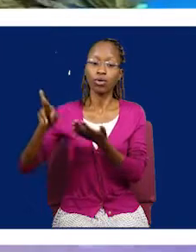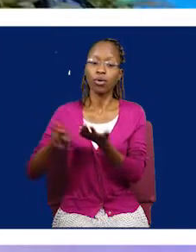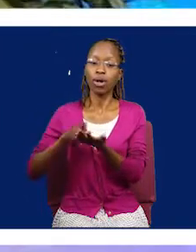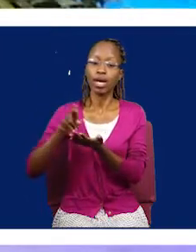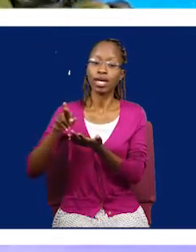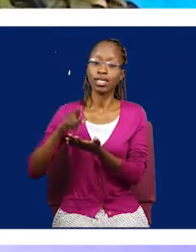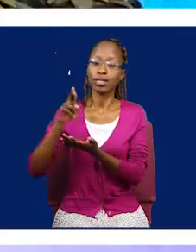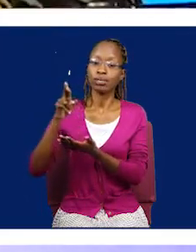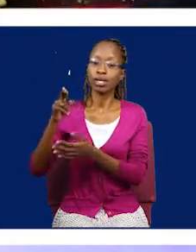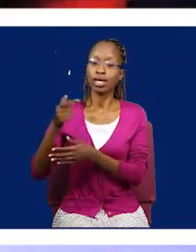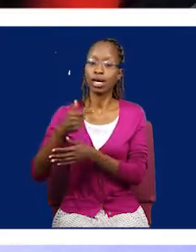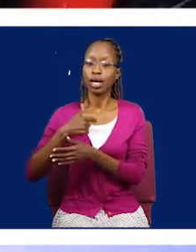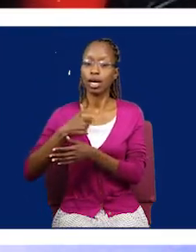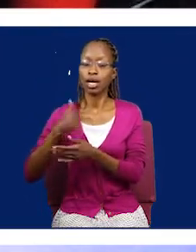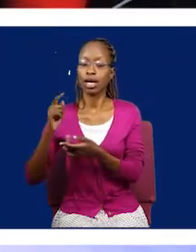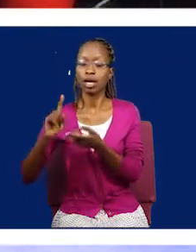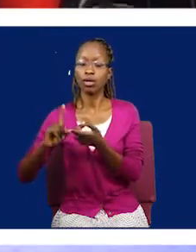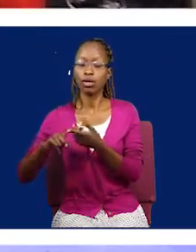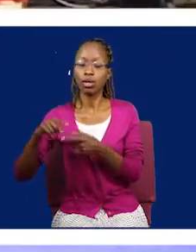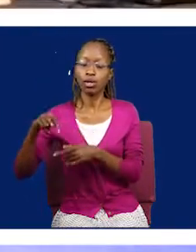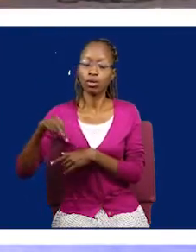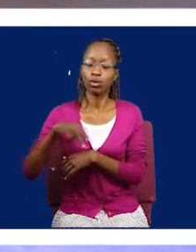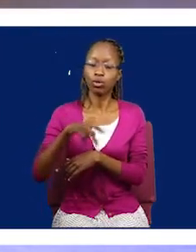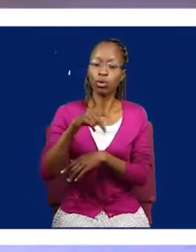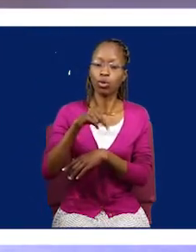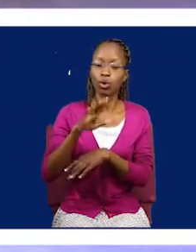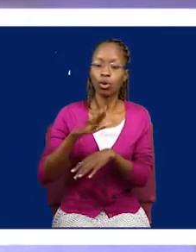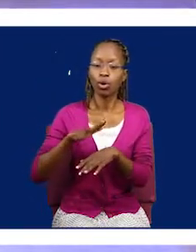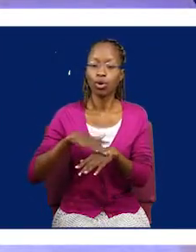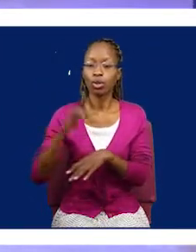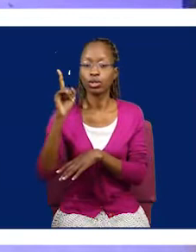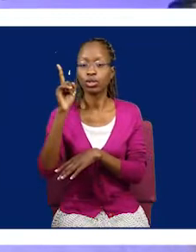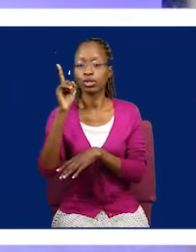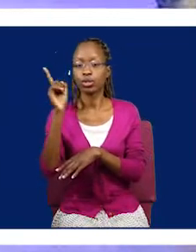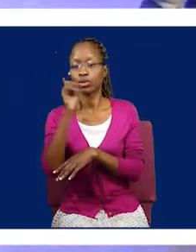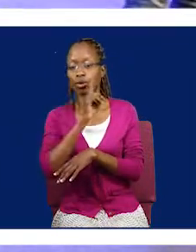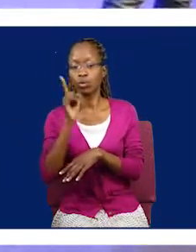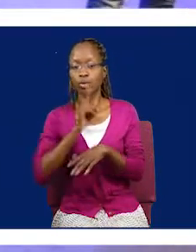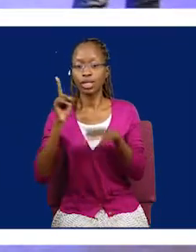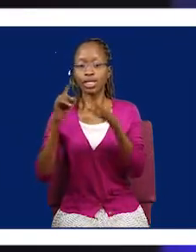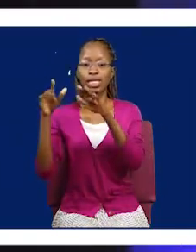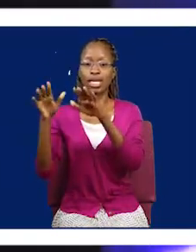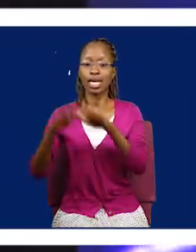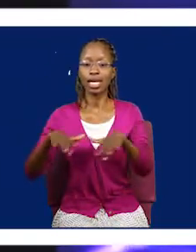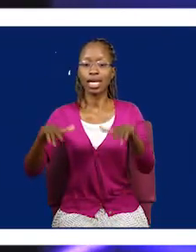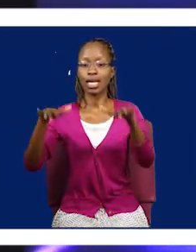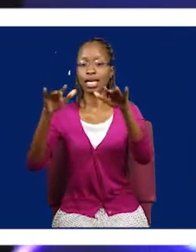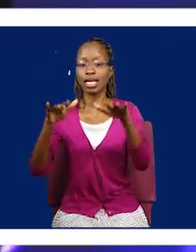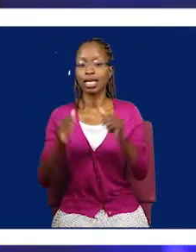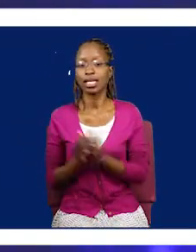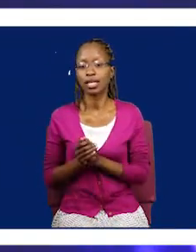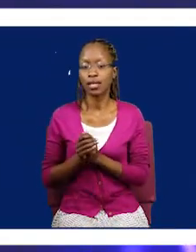mountains. You raise me up to walk on stormy